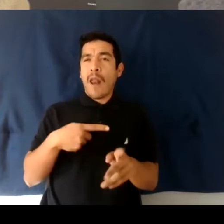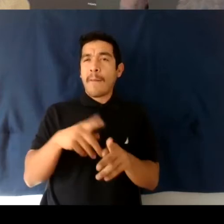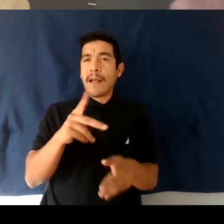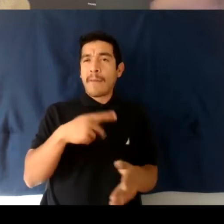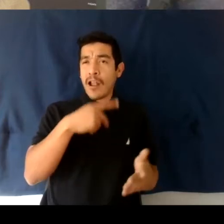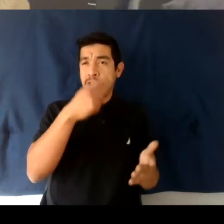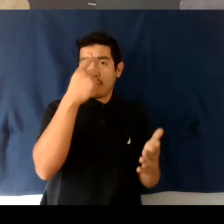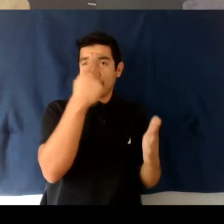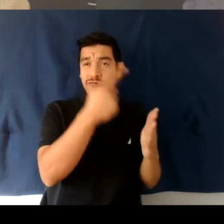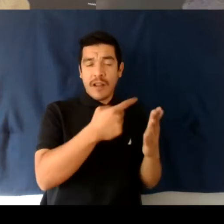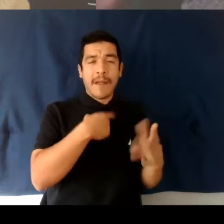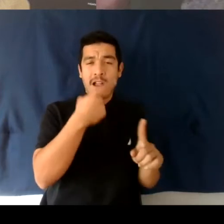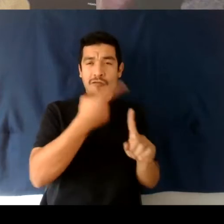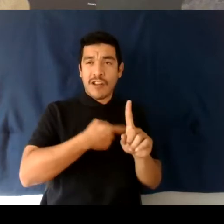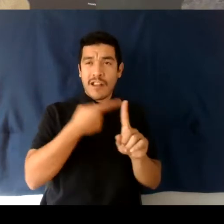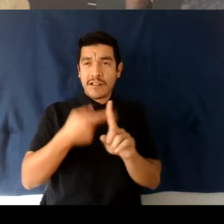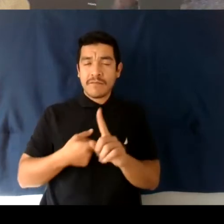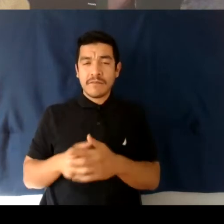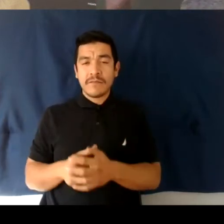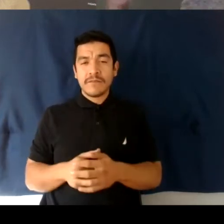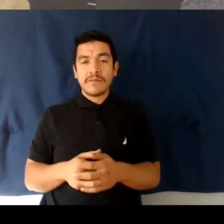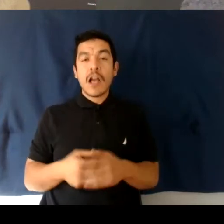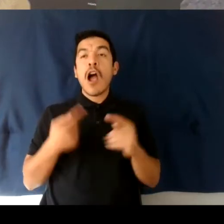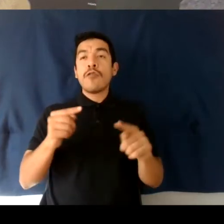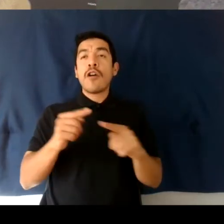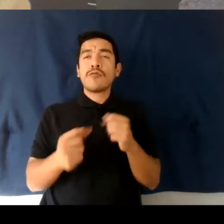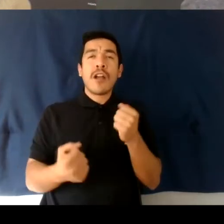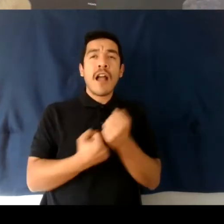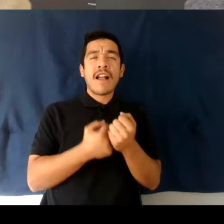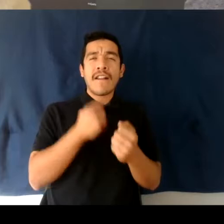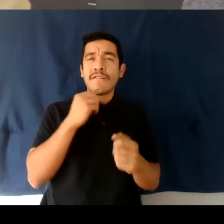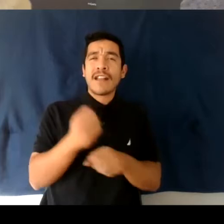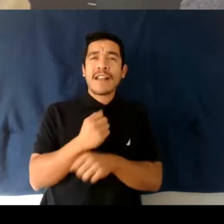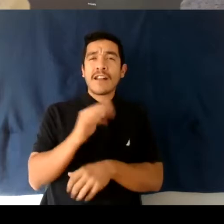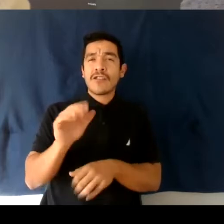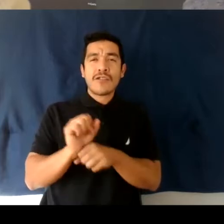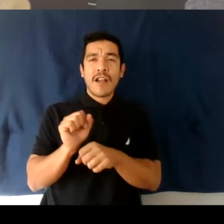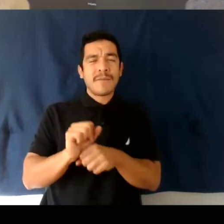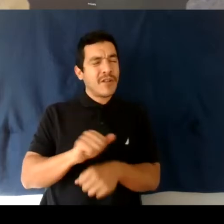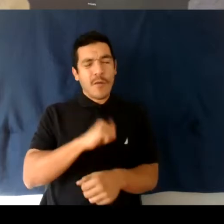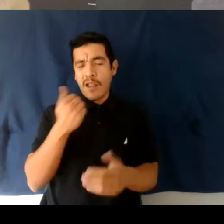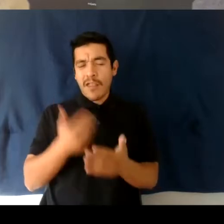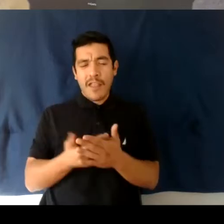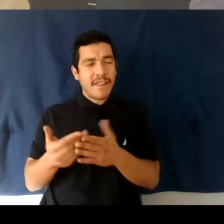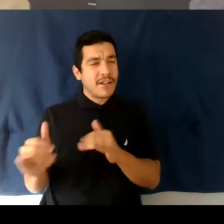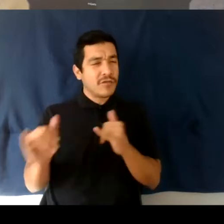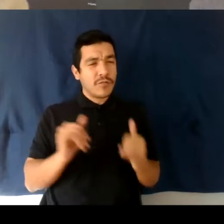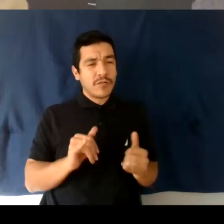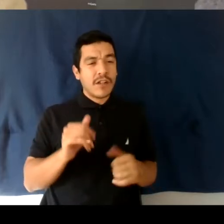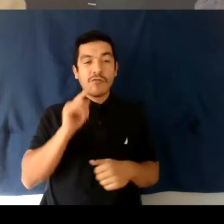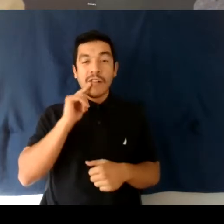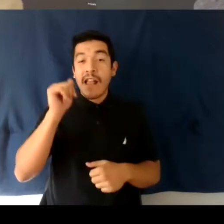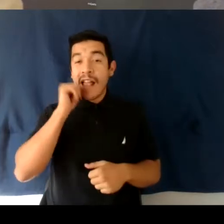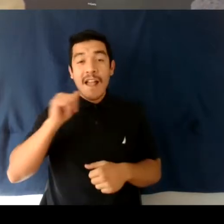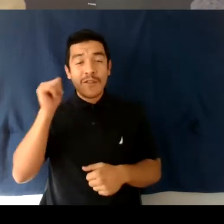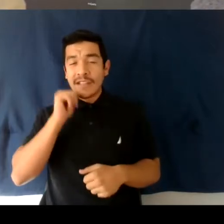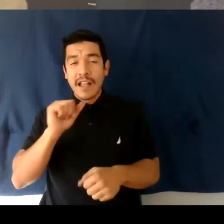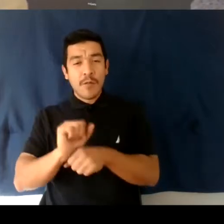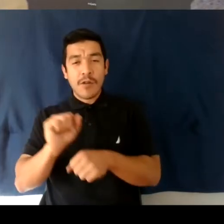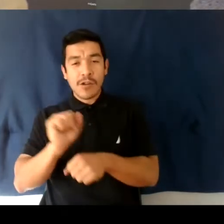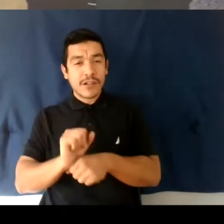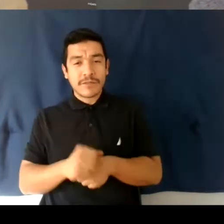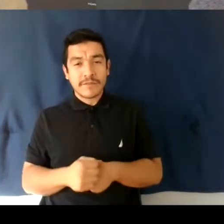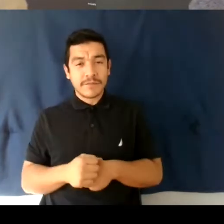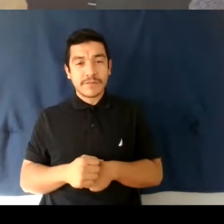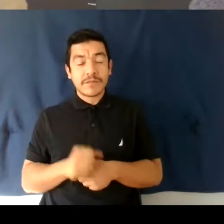then, trying to advocate for even just getting employment is a whole nother thing too, just everyday employment. And